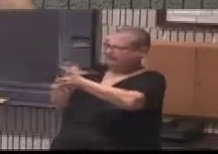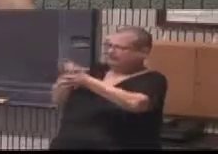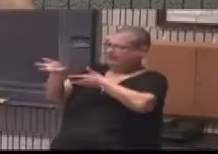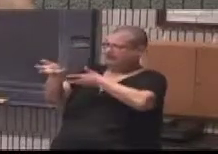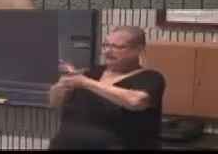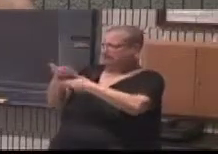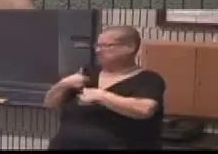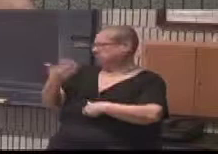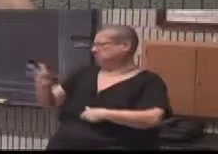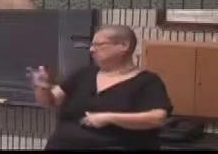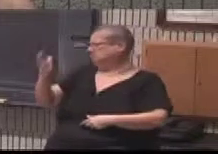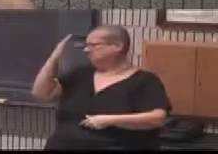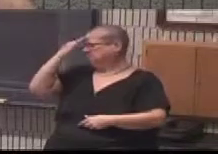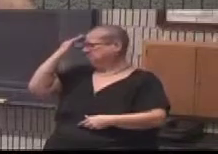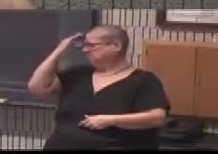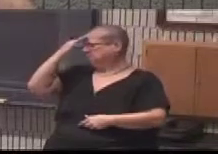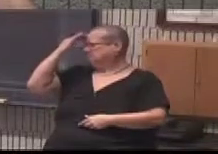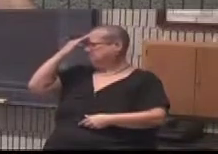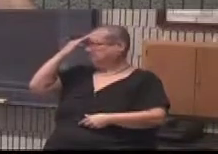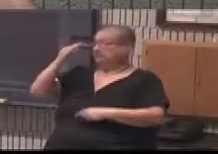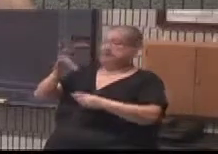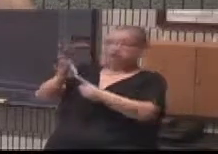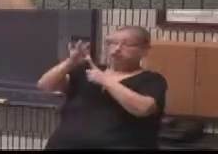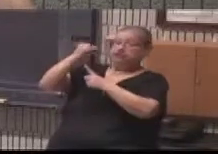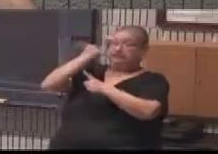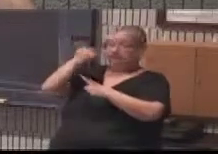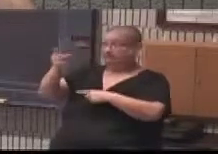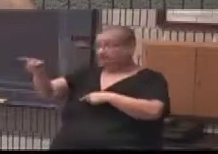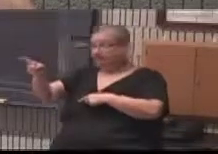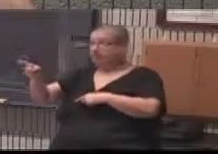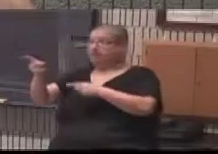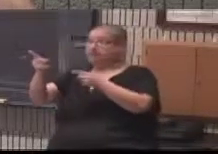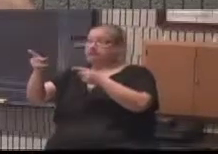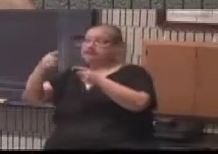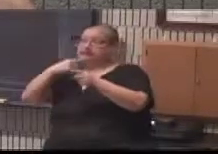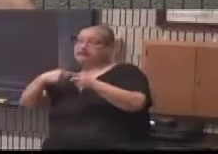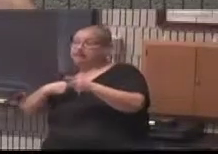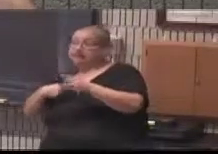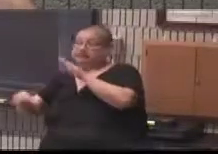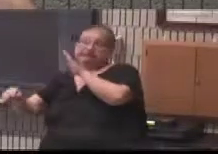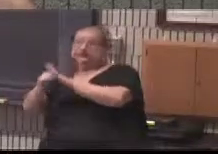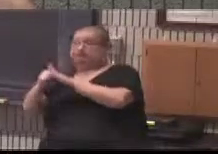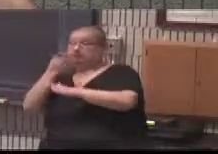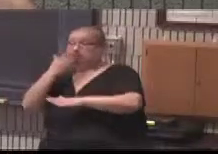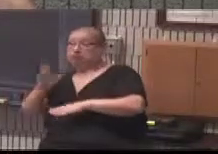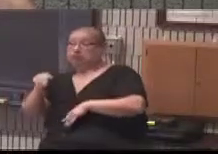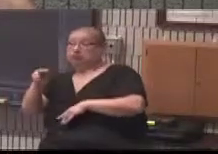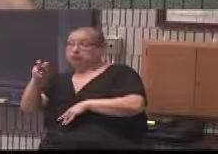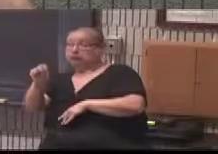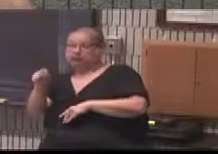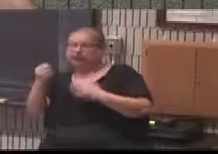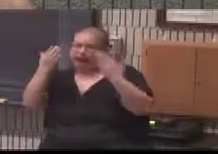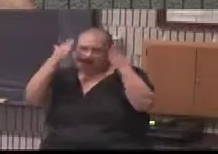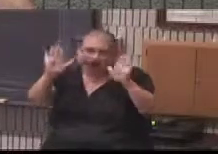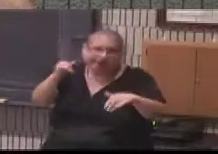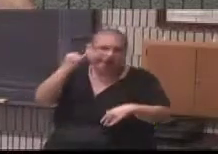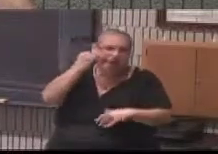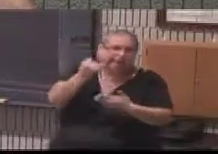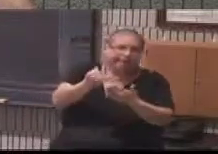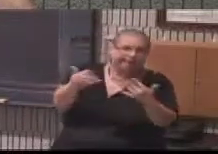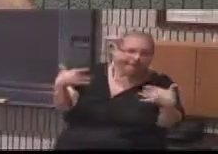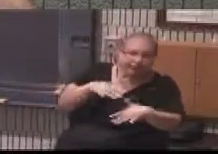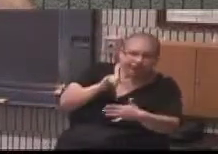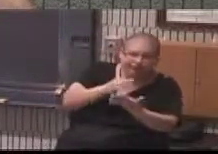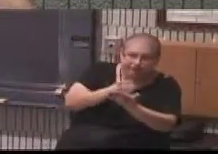a devastating prognosis. And maybe it's fear of failure or lack of